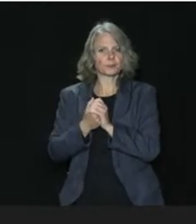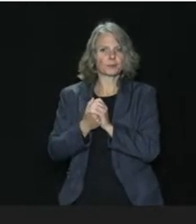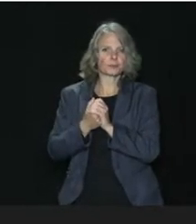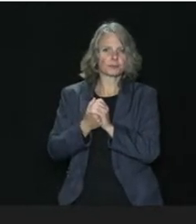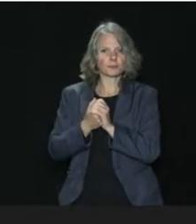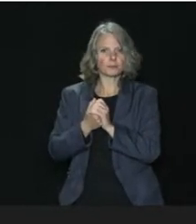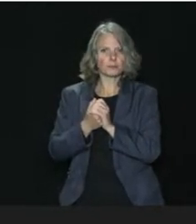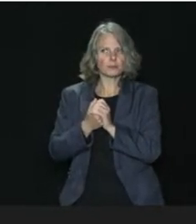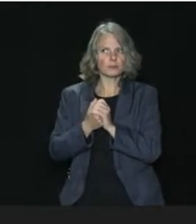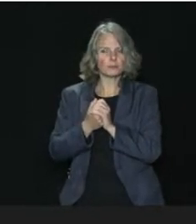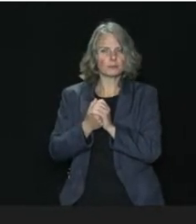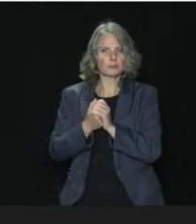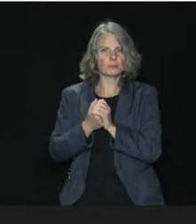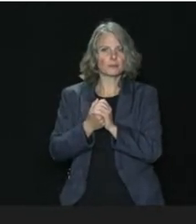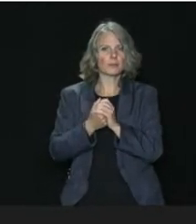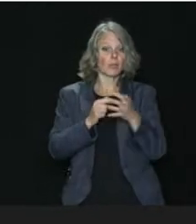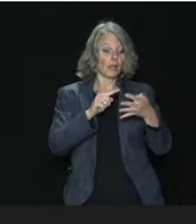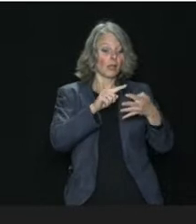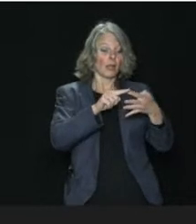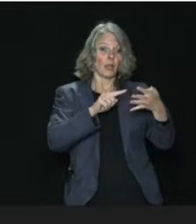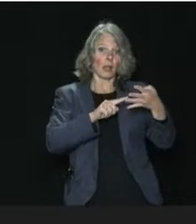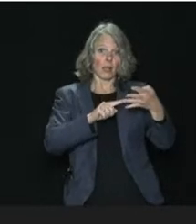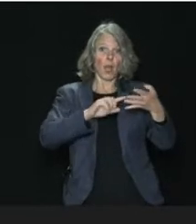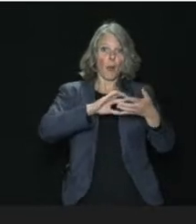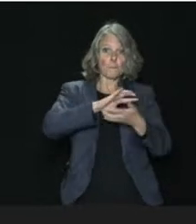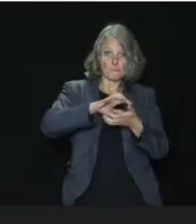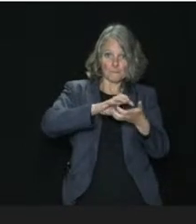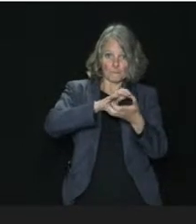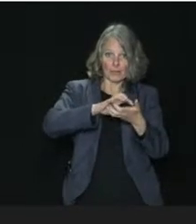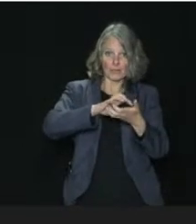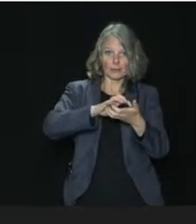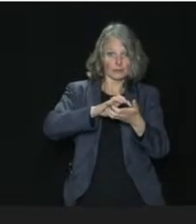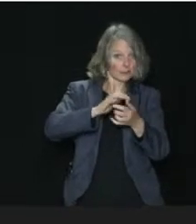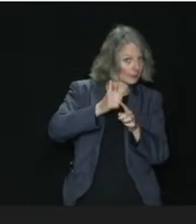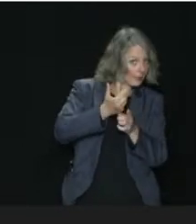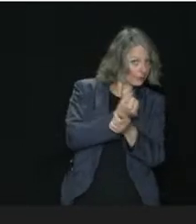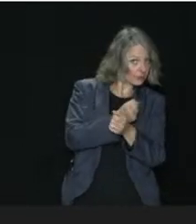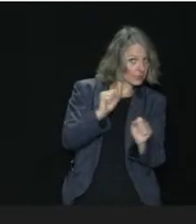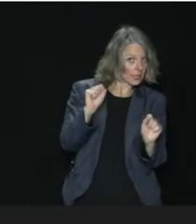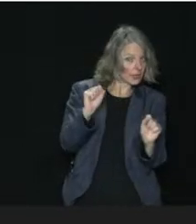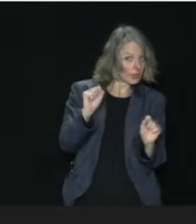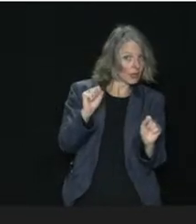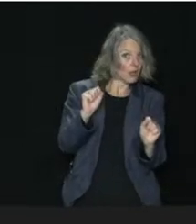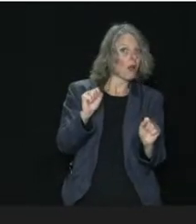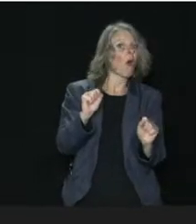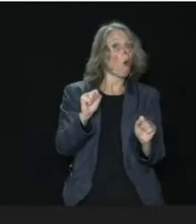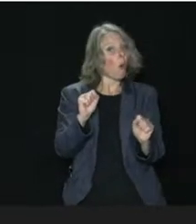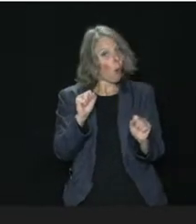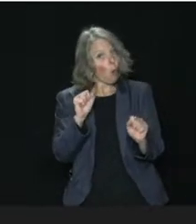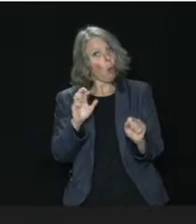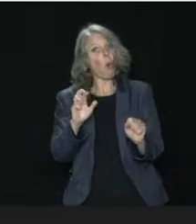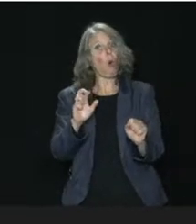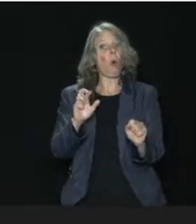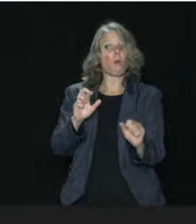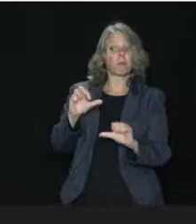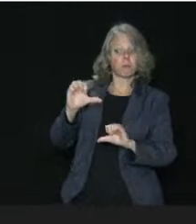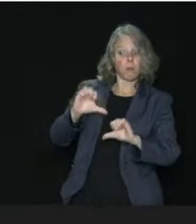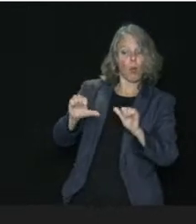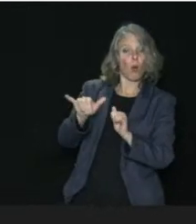not just whether the mixed schedule is safe, but you may sort of look at whether